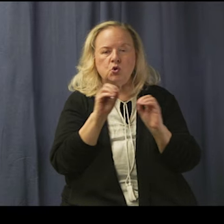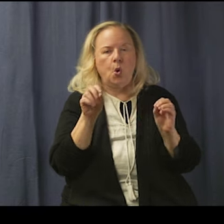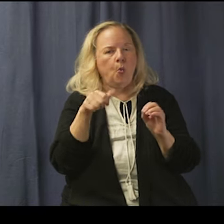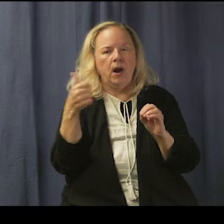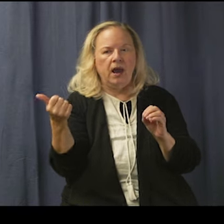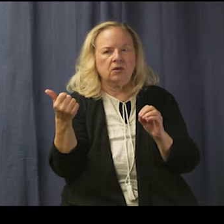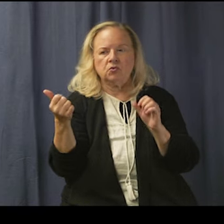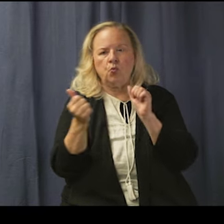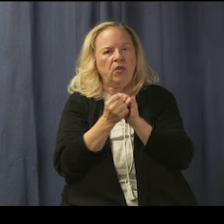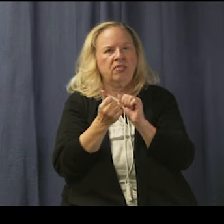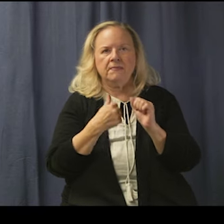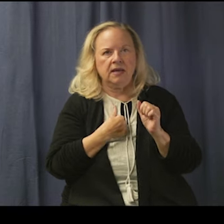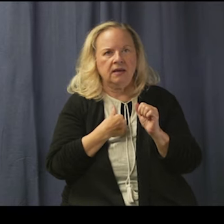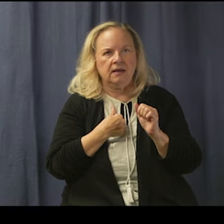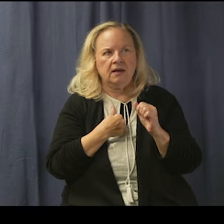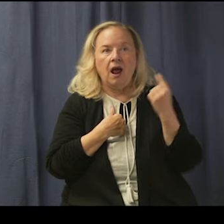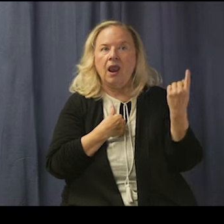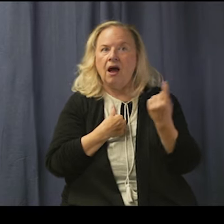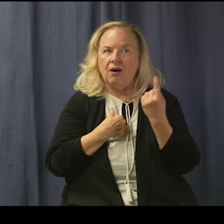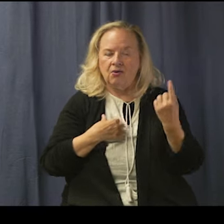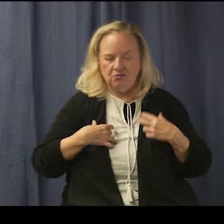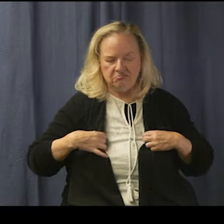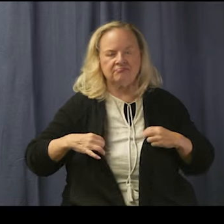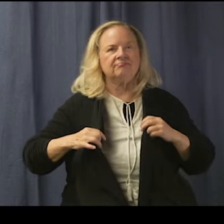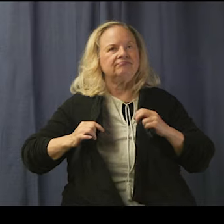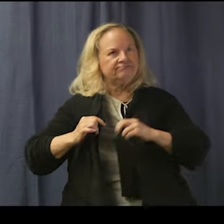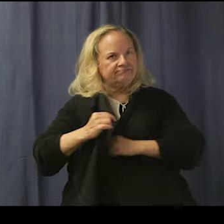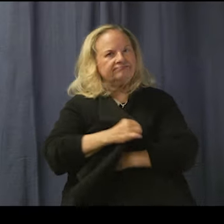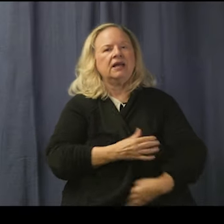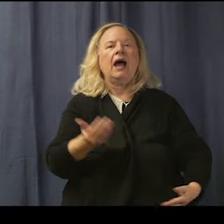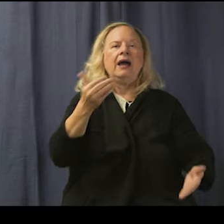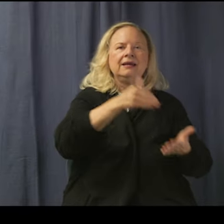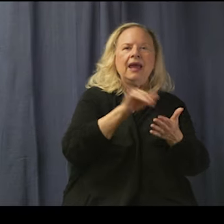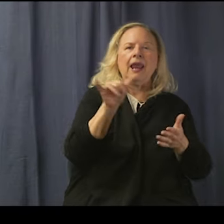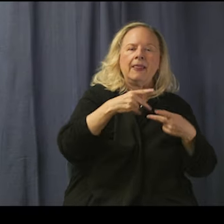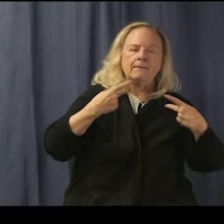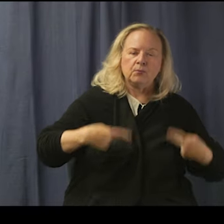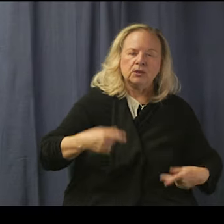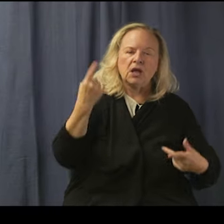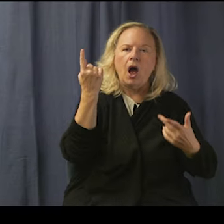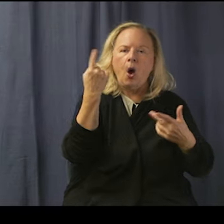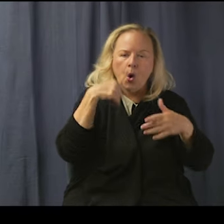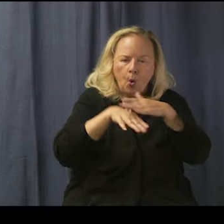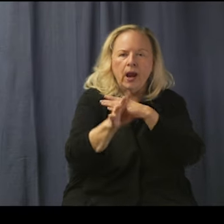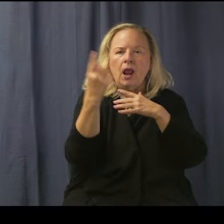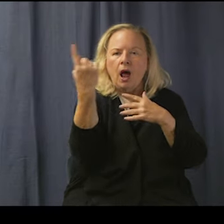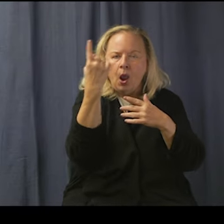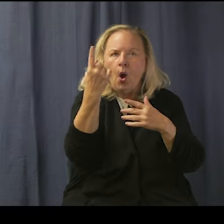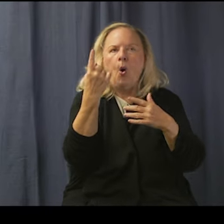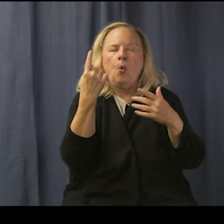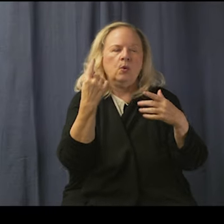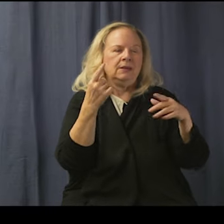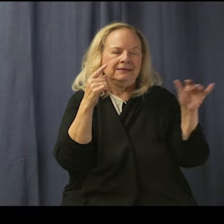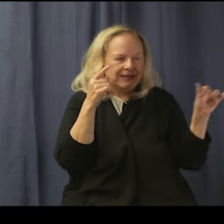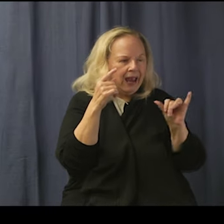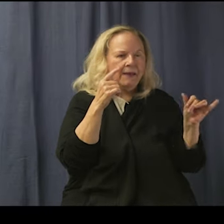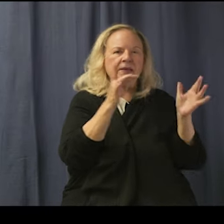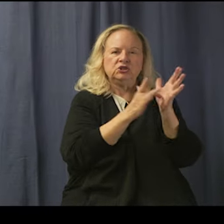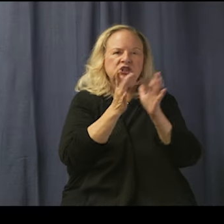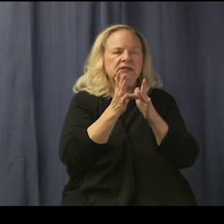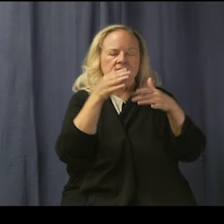one with me. Yom Kippur, again, this is something. Yeshua is our high priest, and he